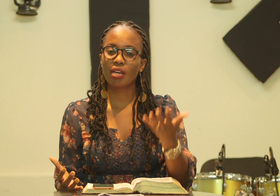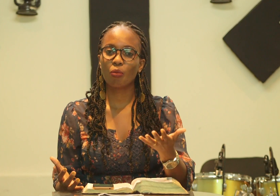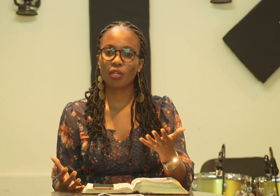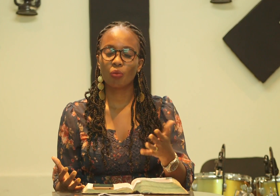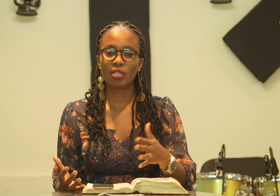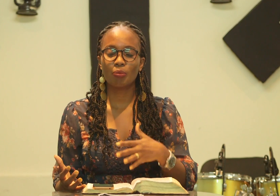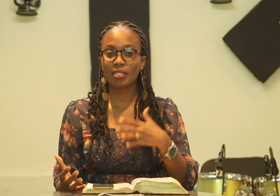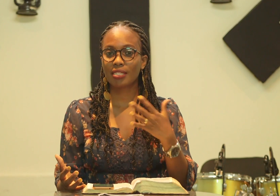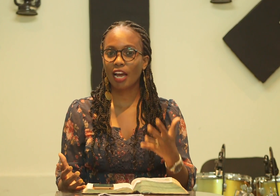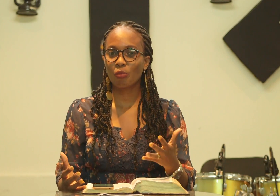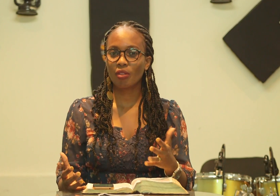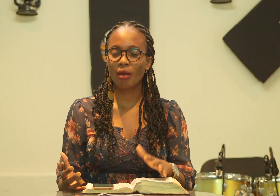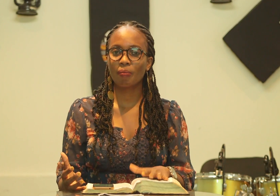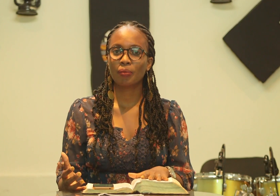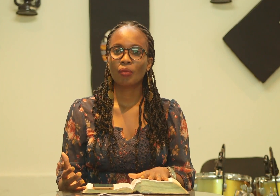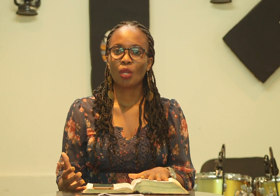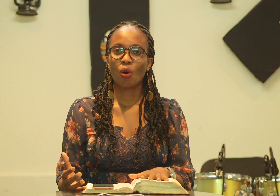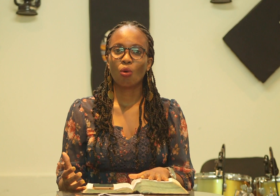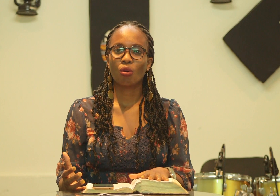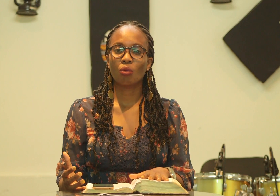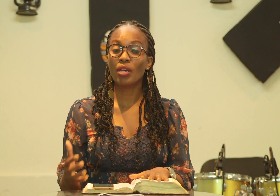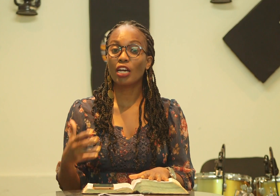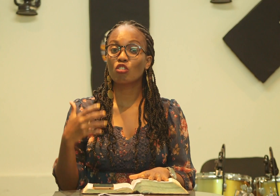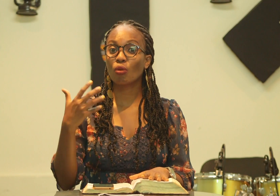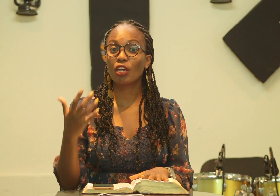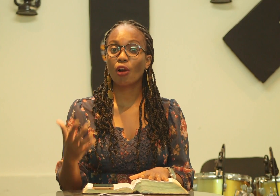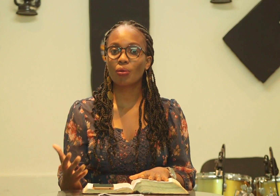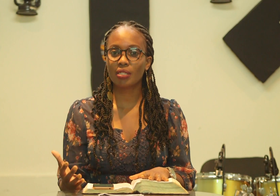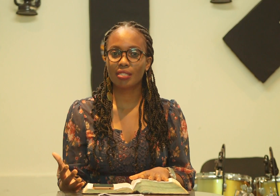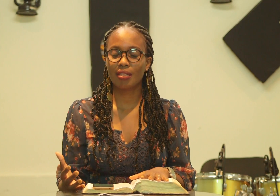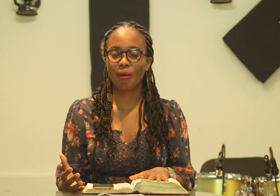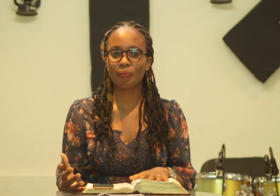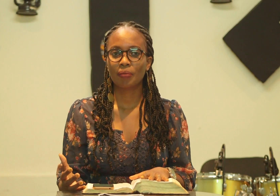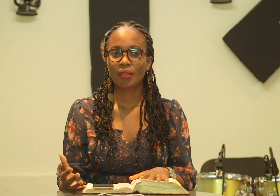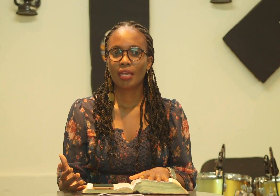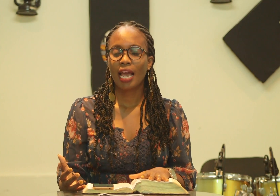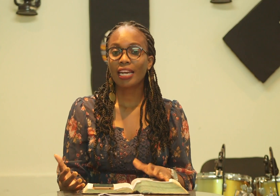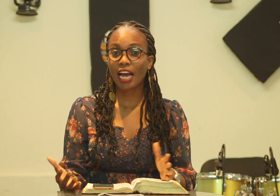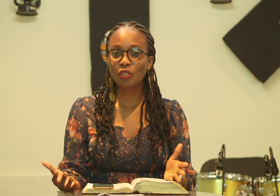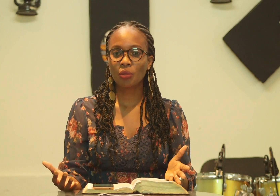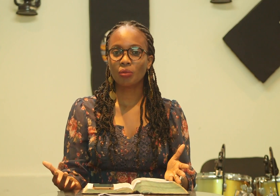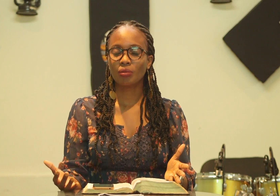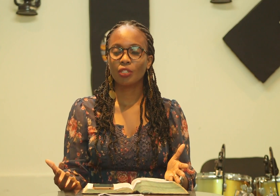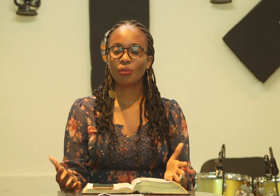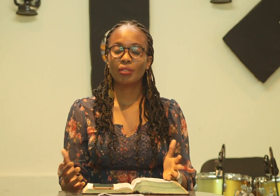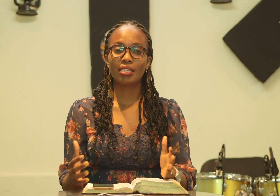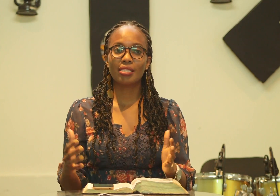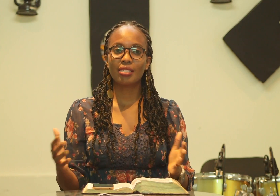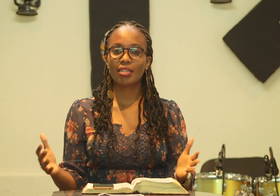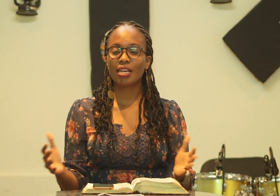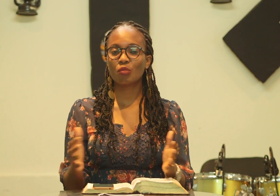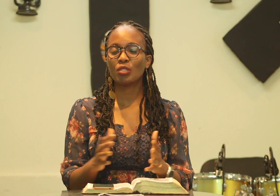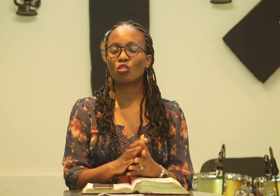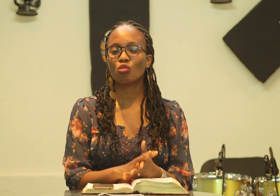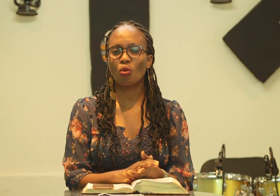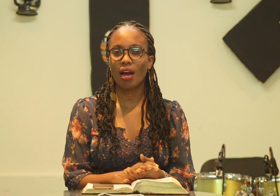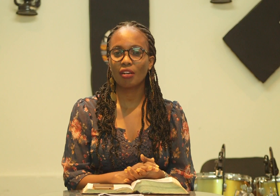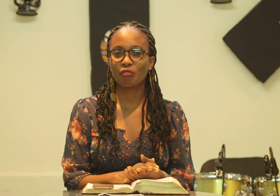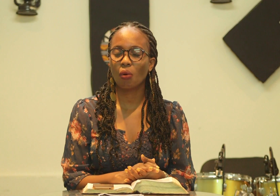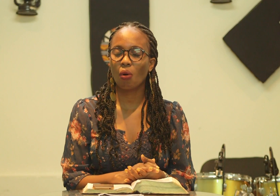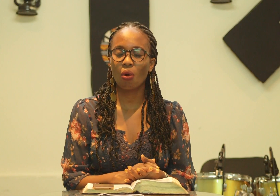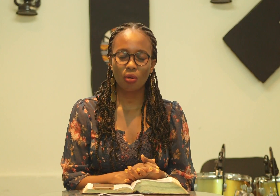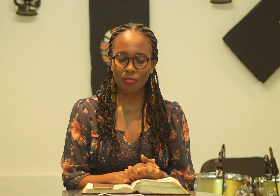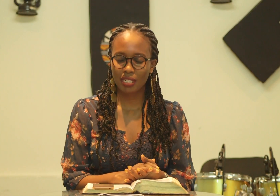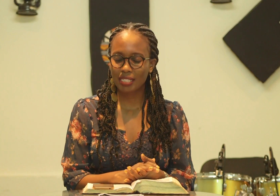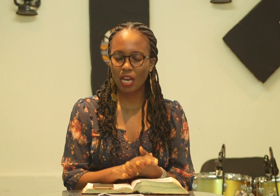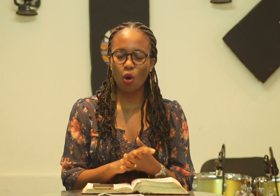we know someone, we spend time with them, or we are drawing closer to them. And I know, you know, this season has been so hard